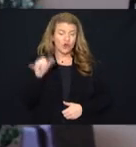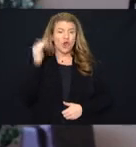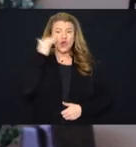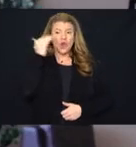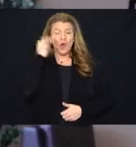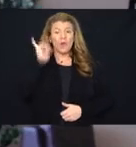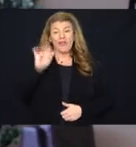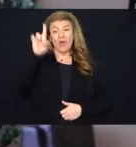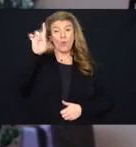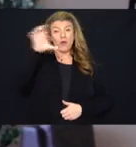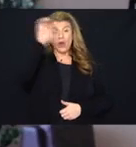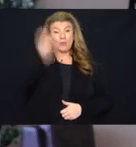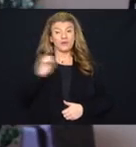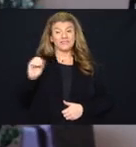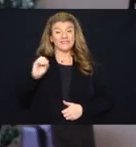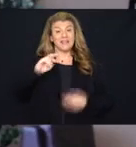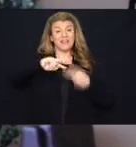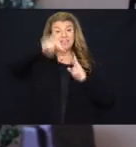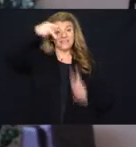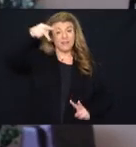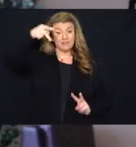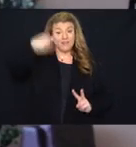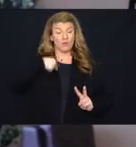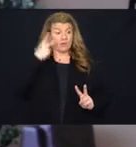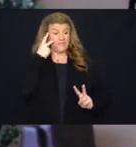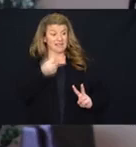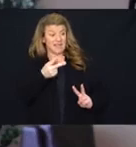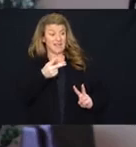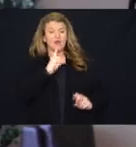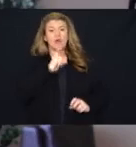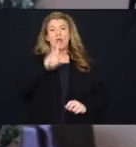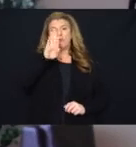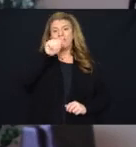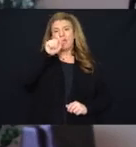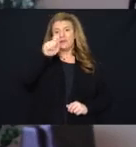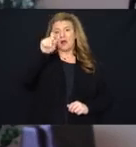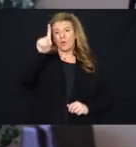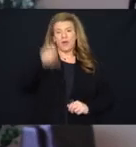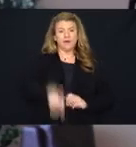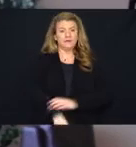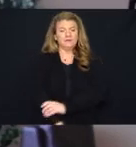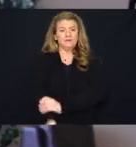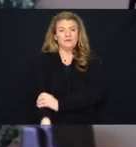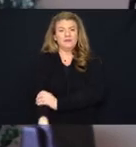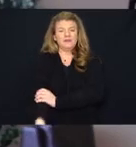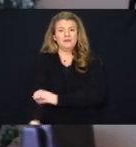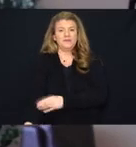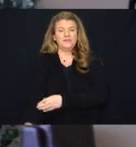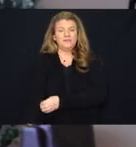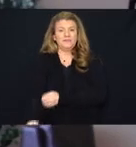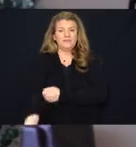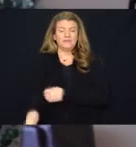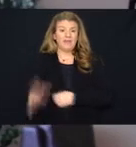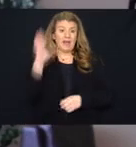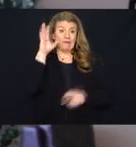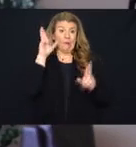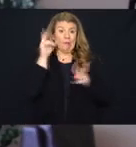that 100% of the sequencing cases we've done are the BA.1, the original variant of Omicron. I hope that